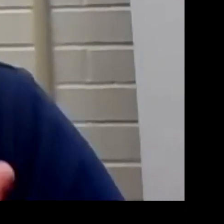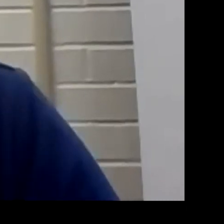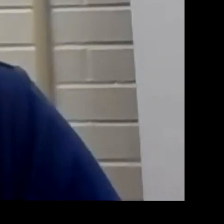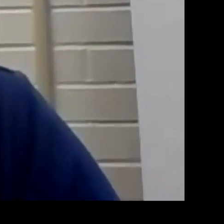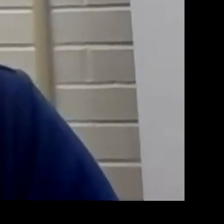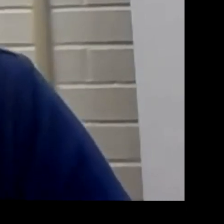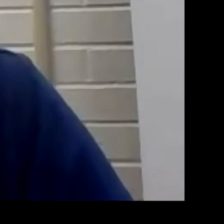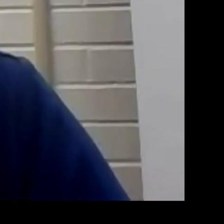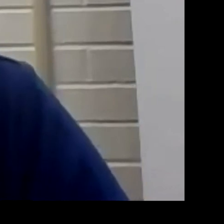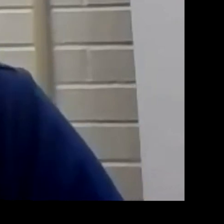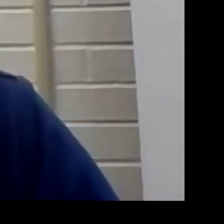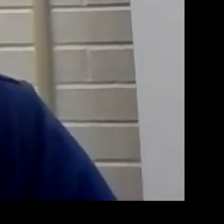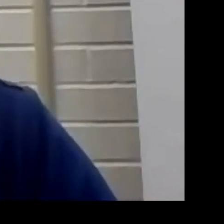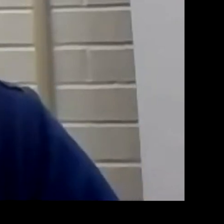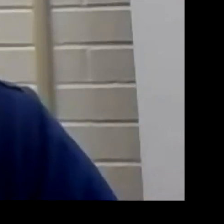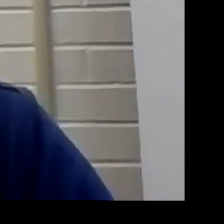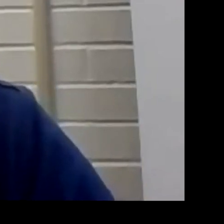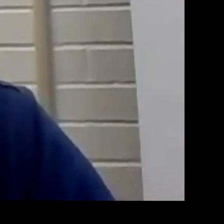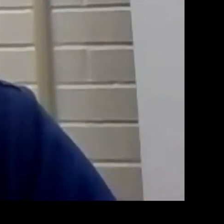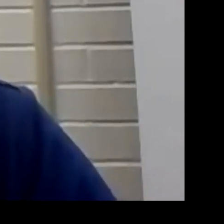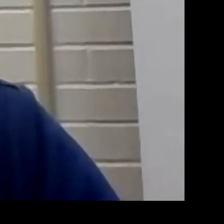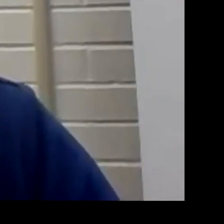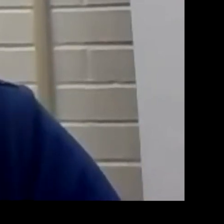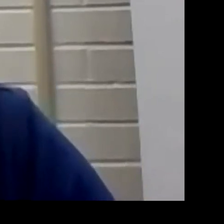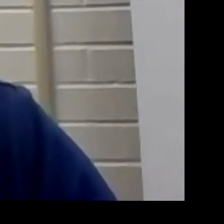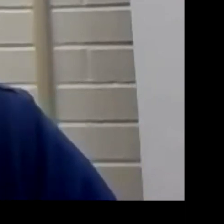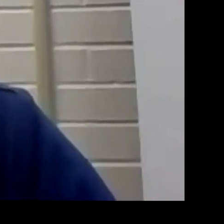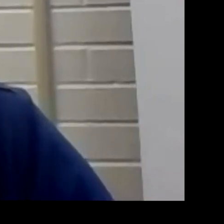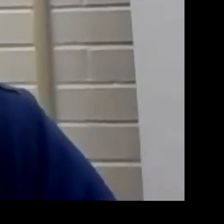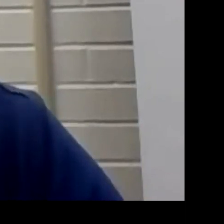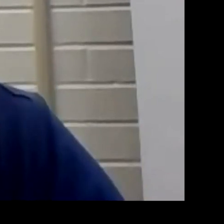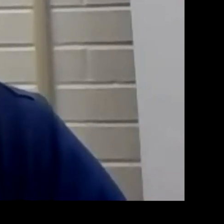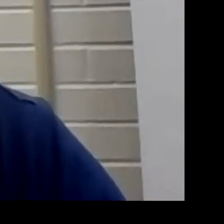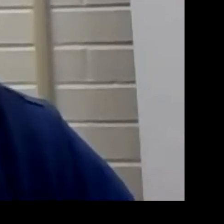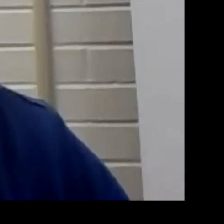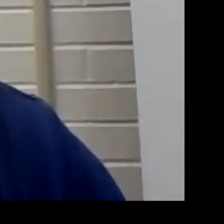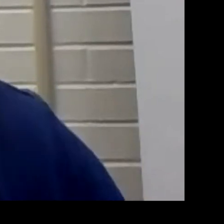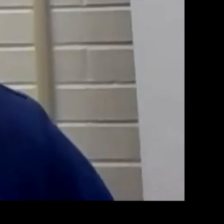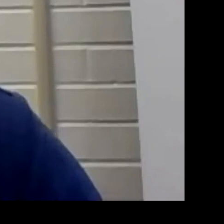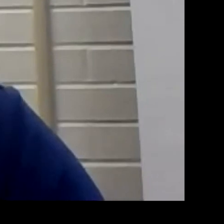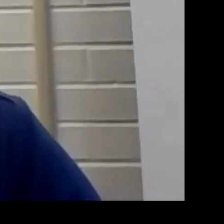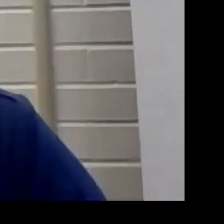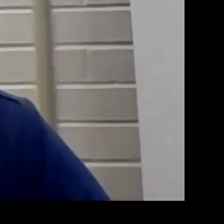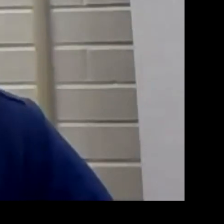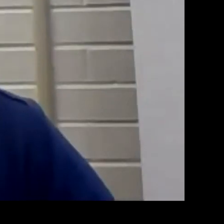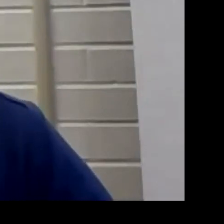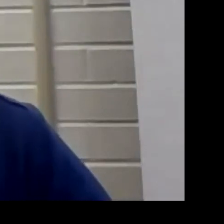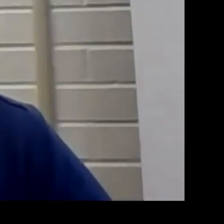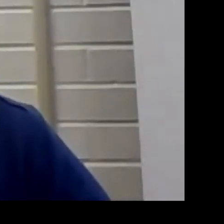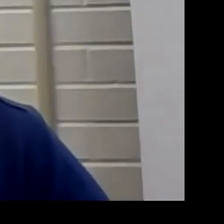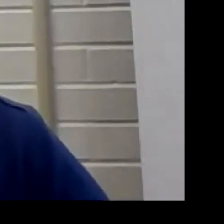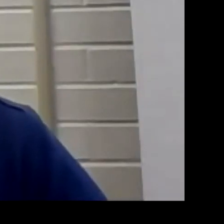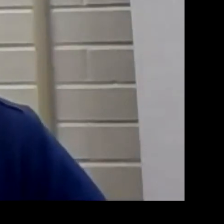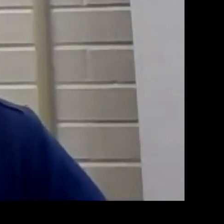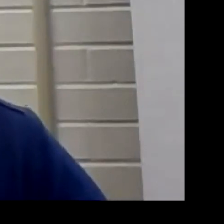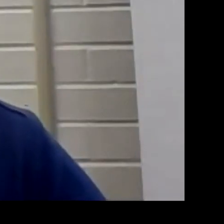you know, they were their anticipations for the hybrid. And I will circle back around with some of those teachers. But I think it's always beneficial